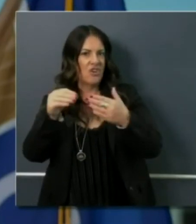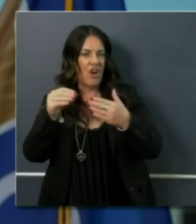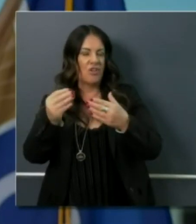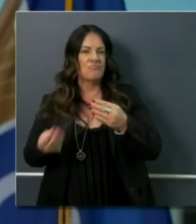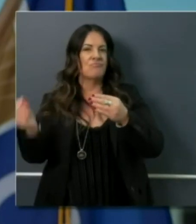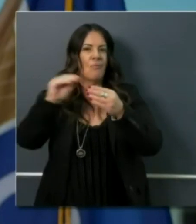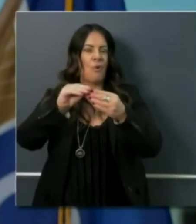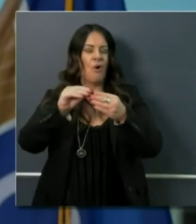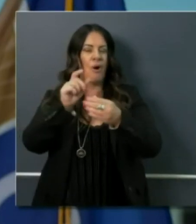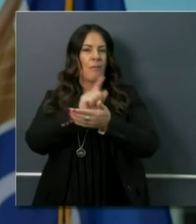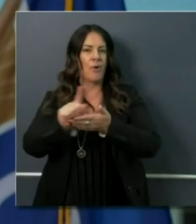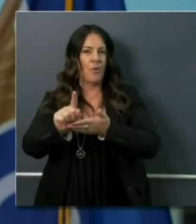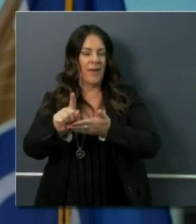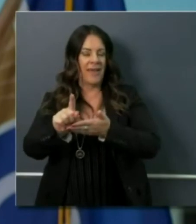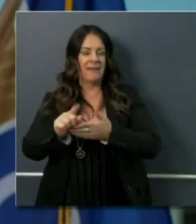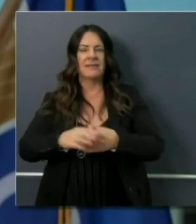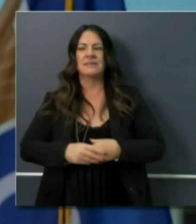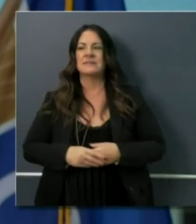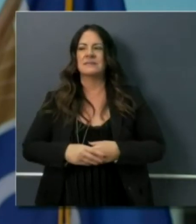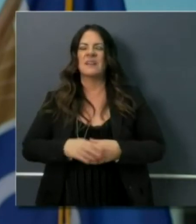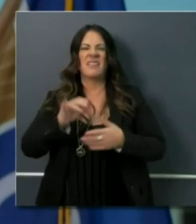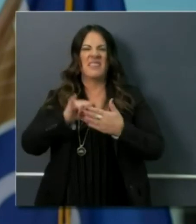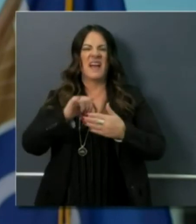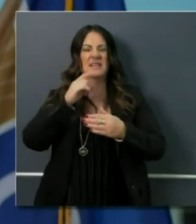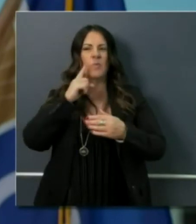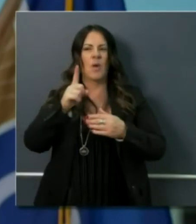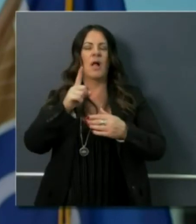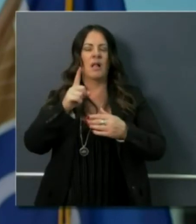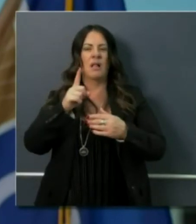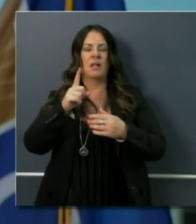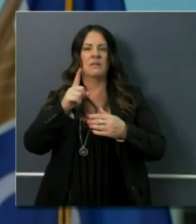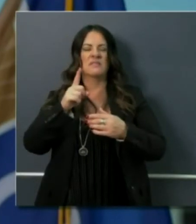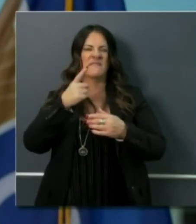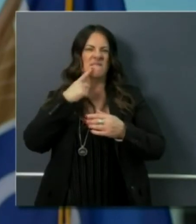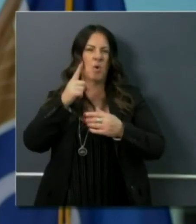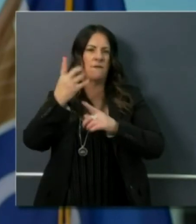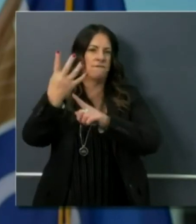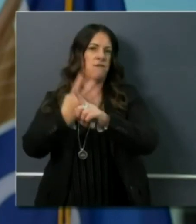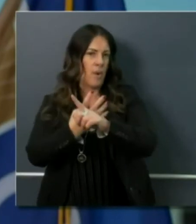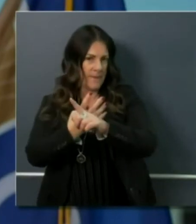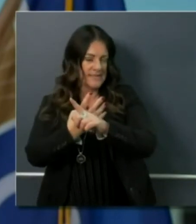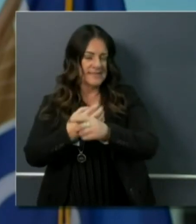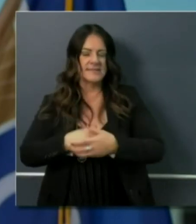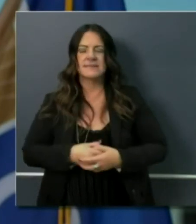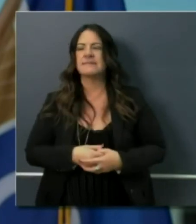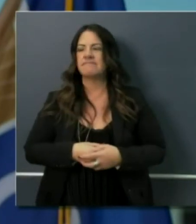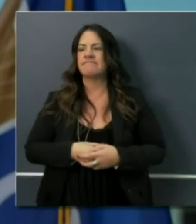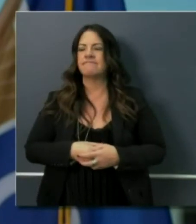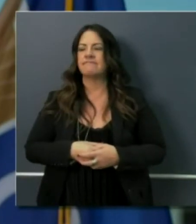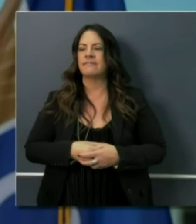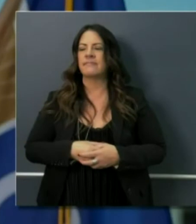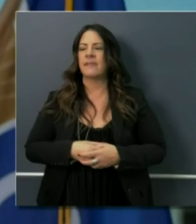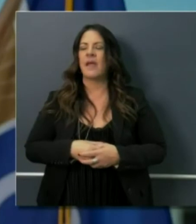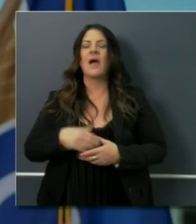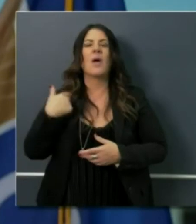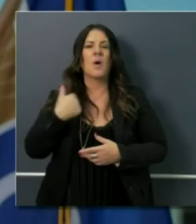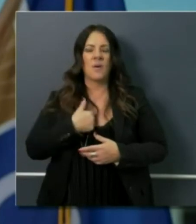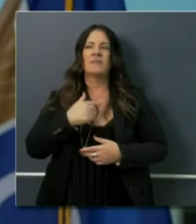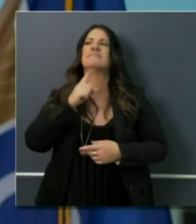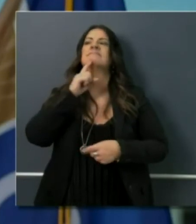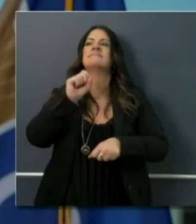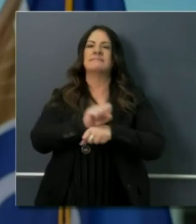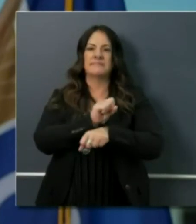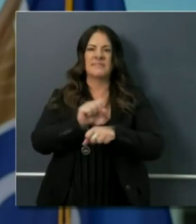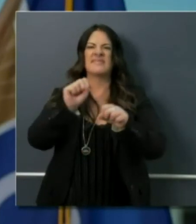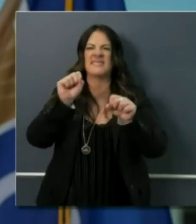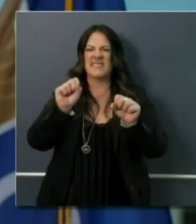additional support from the federal government on unemployment insurance, we are able to distribute those checks